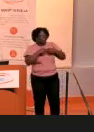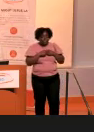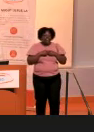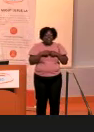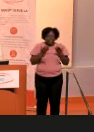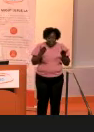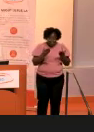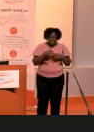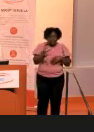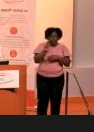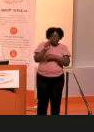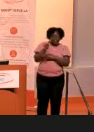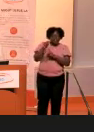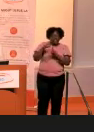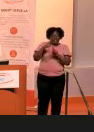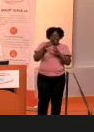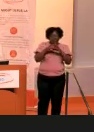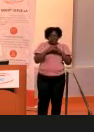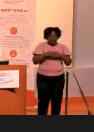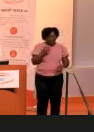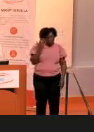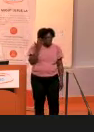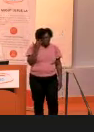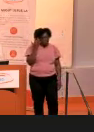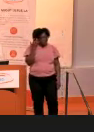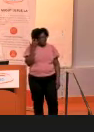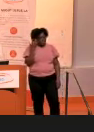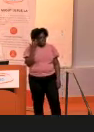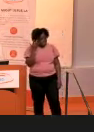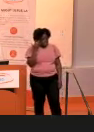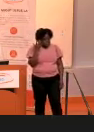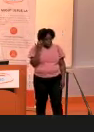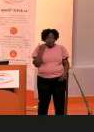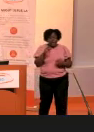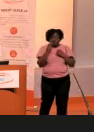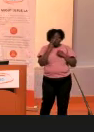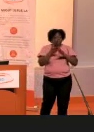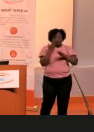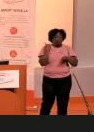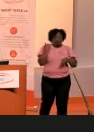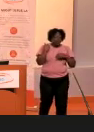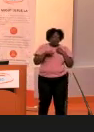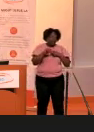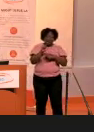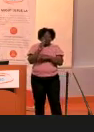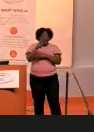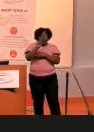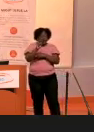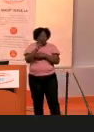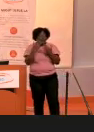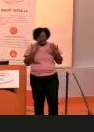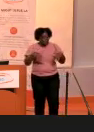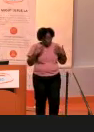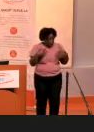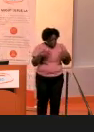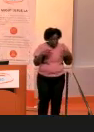But let's first examine what's the rationale for CAR T therapy. As you saw earlier, lupus is a very complex